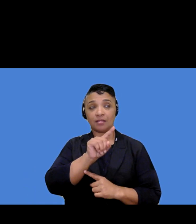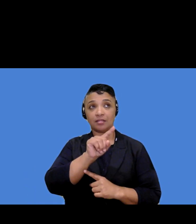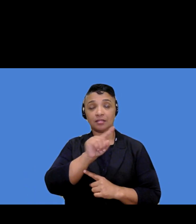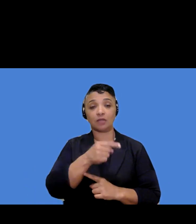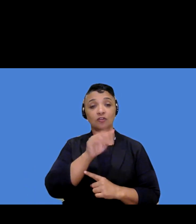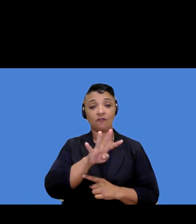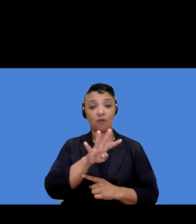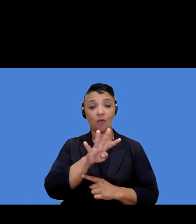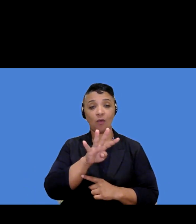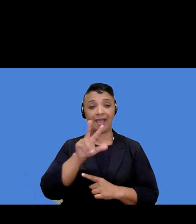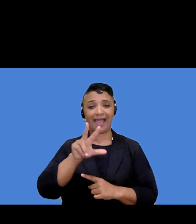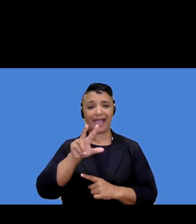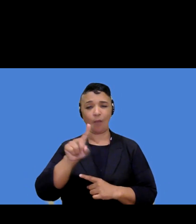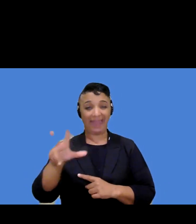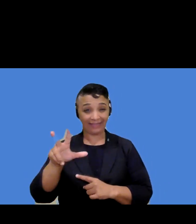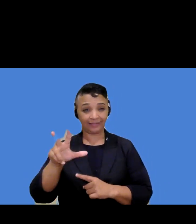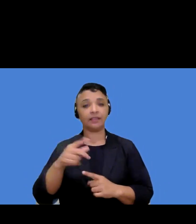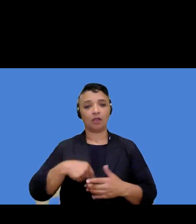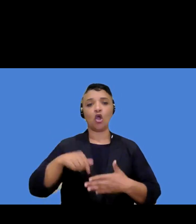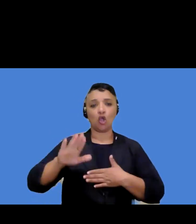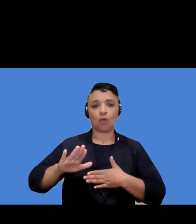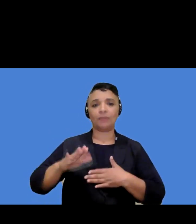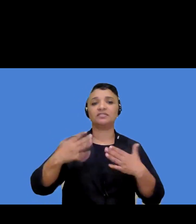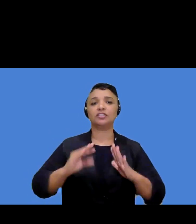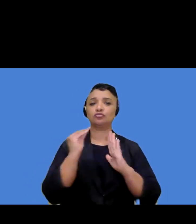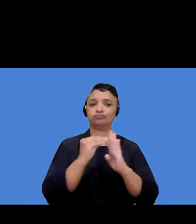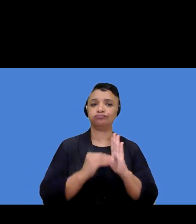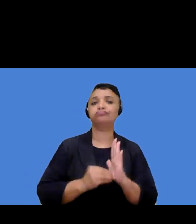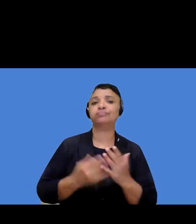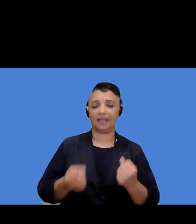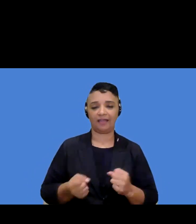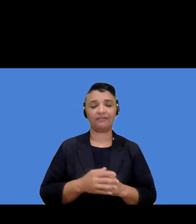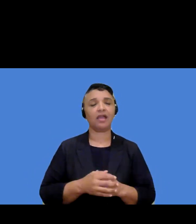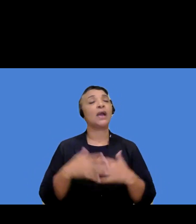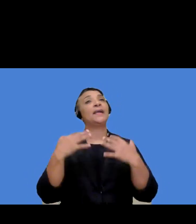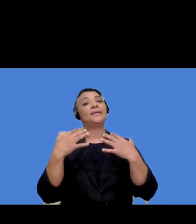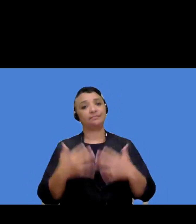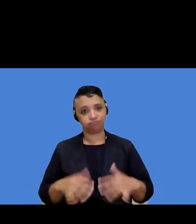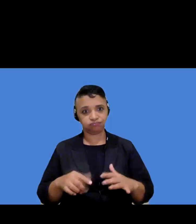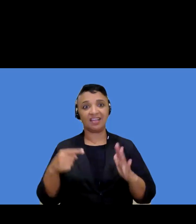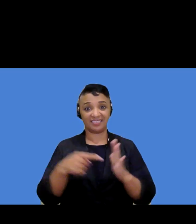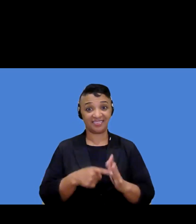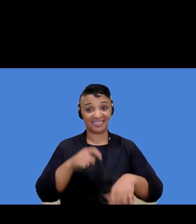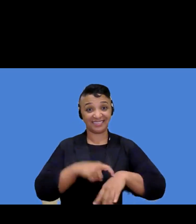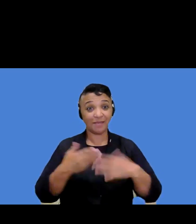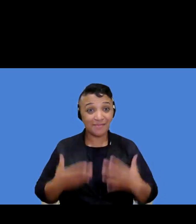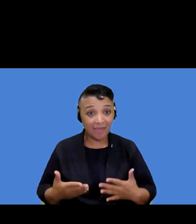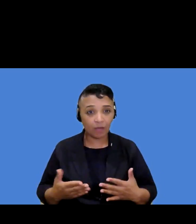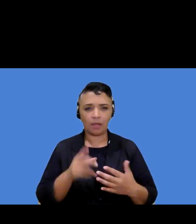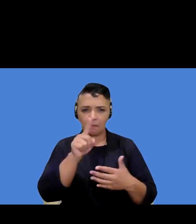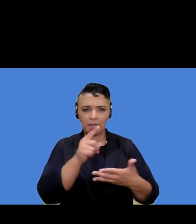1,418 commitments that has been done for the growing concern. And this is a time to look at